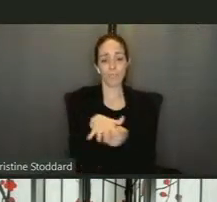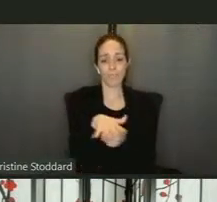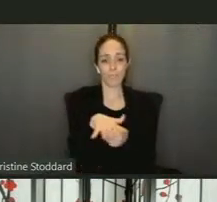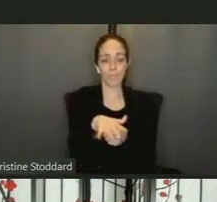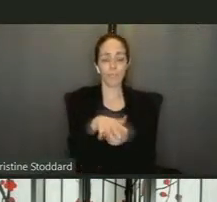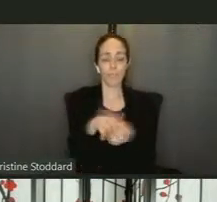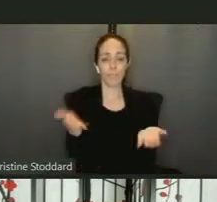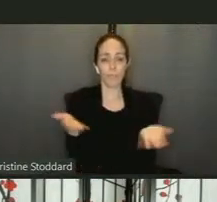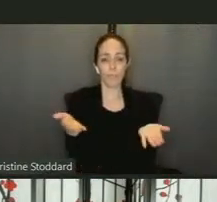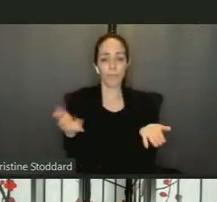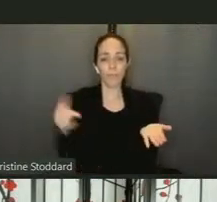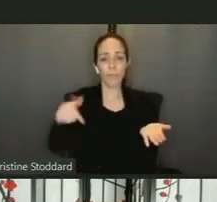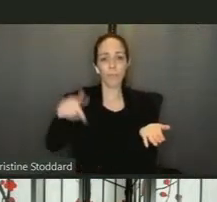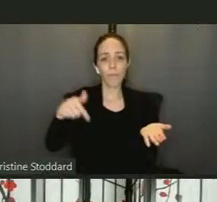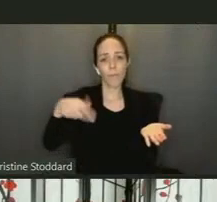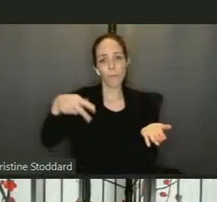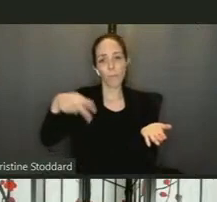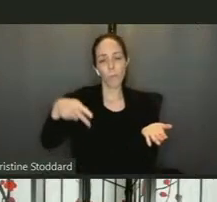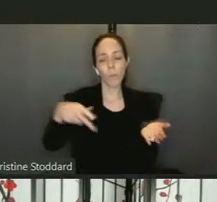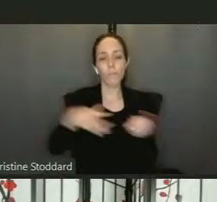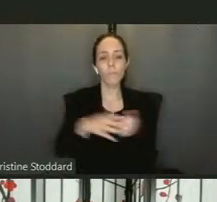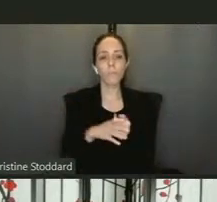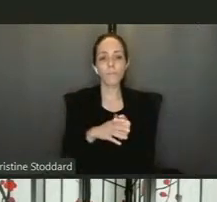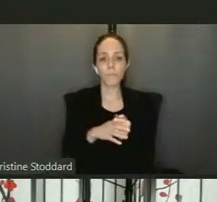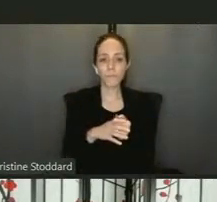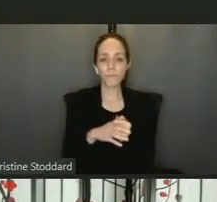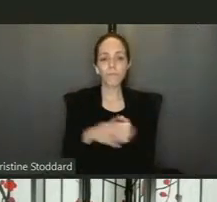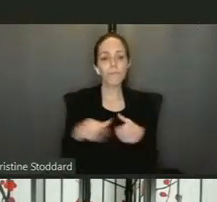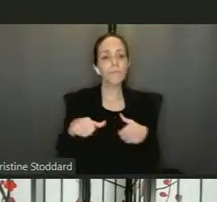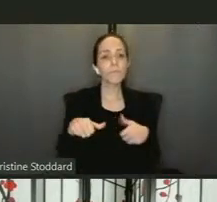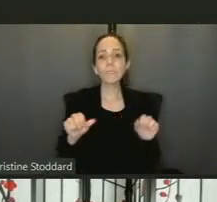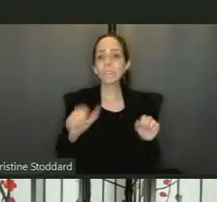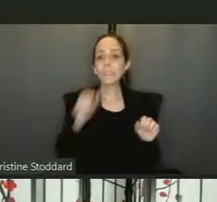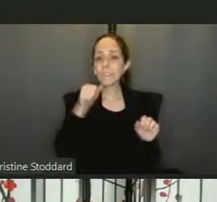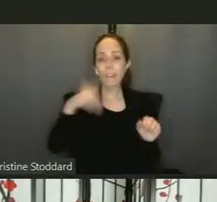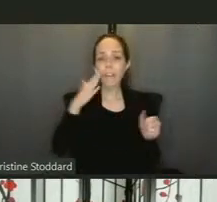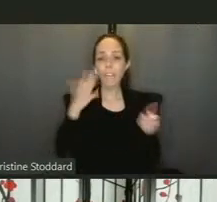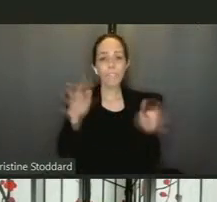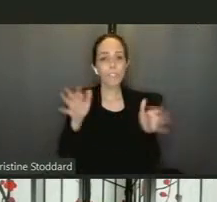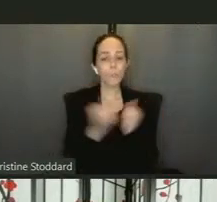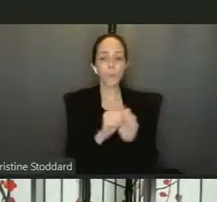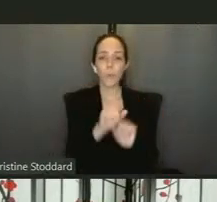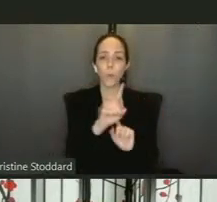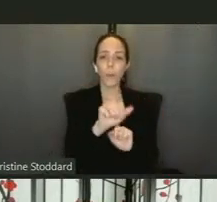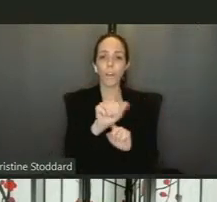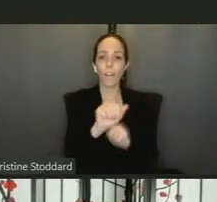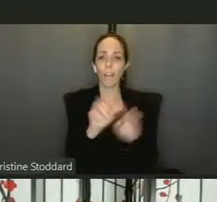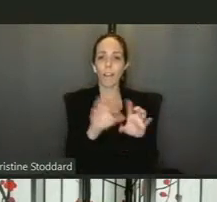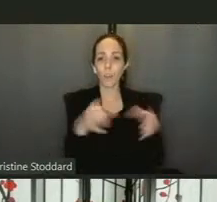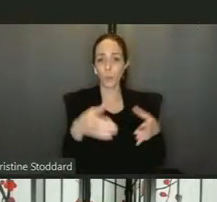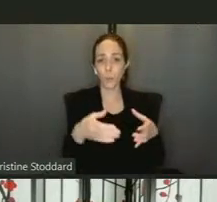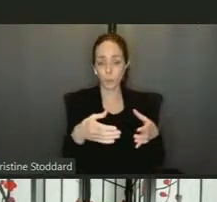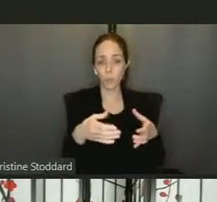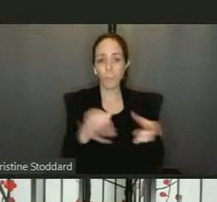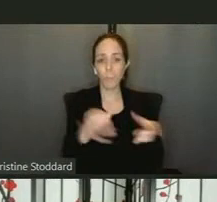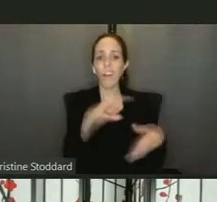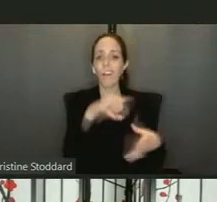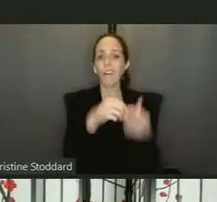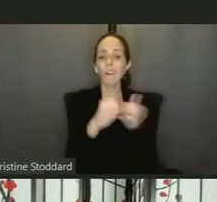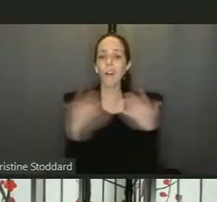that we actually still aren't done with the 1A group in the vaccine categories. The 1A group is inclusive of